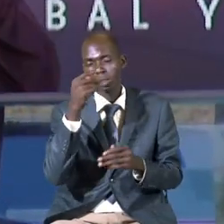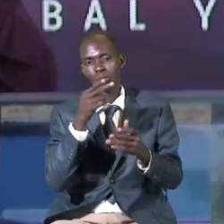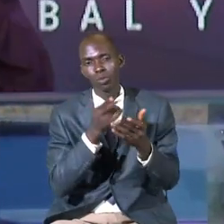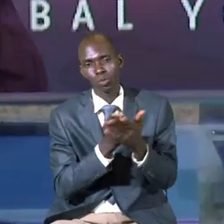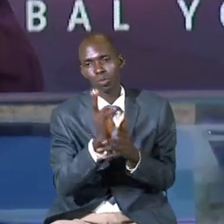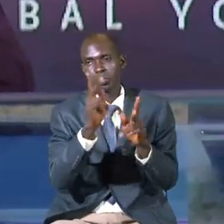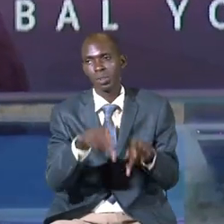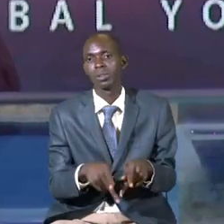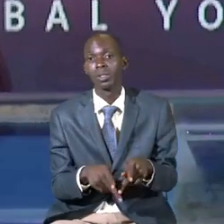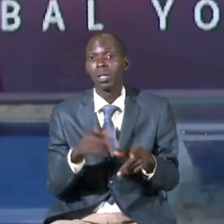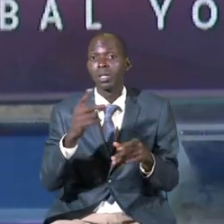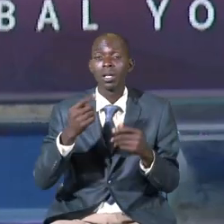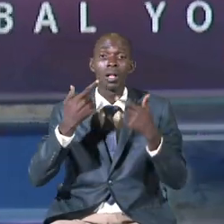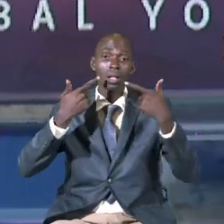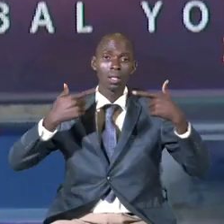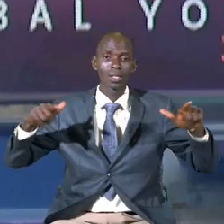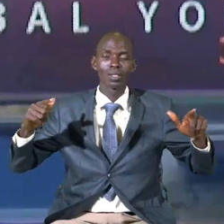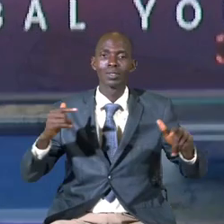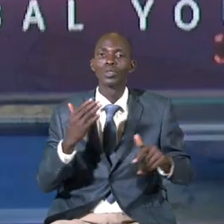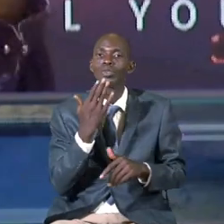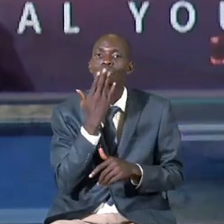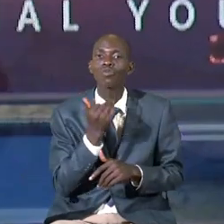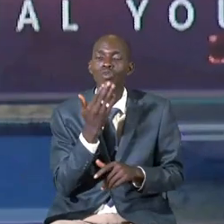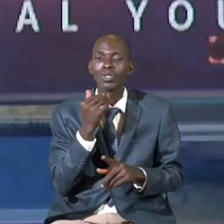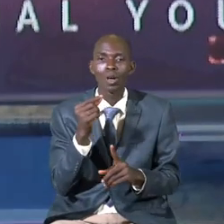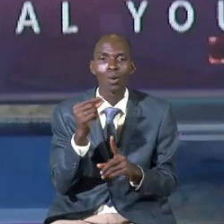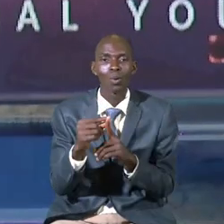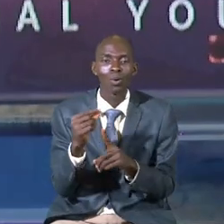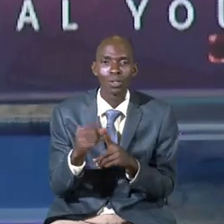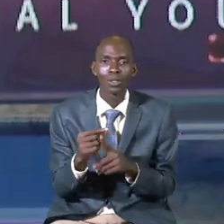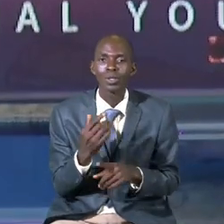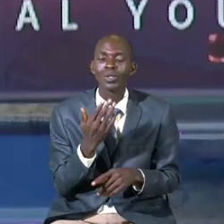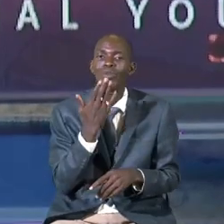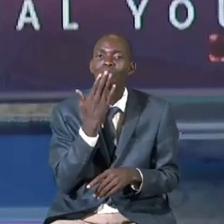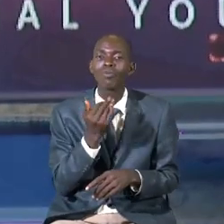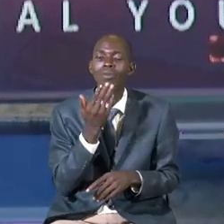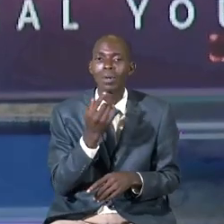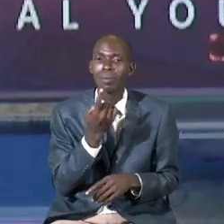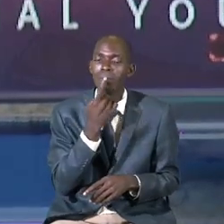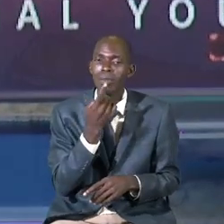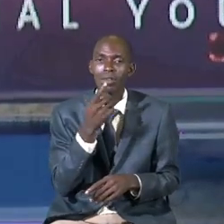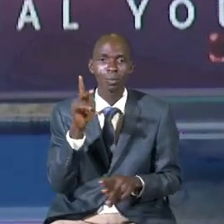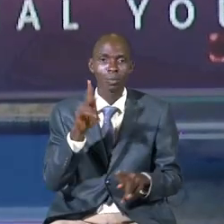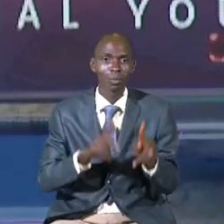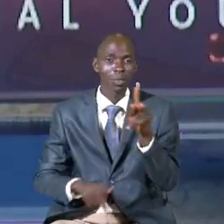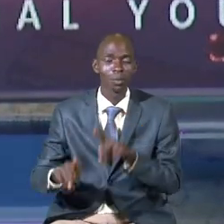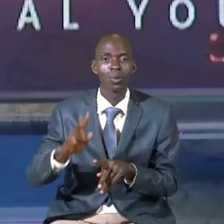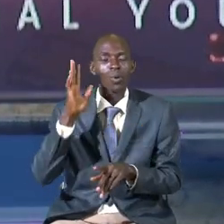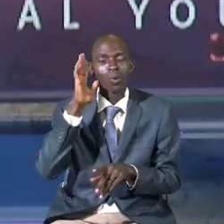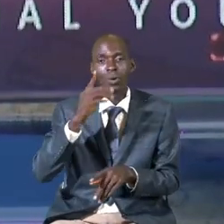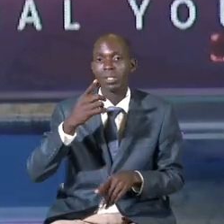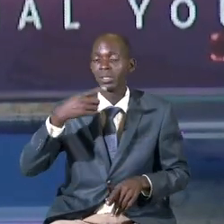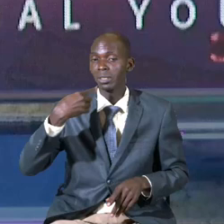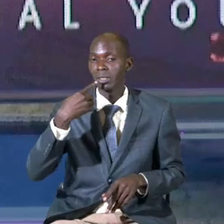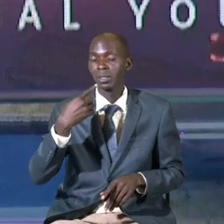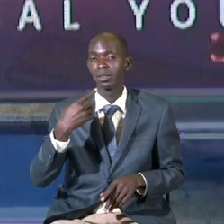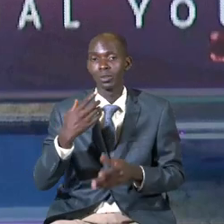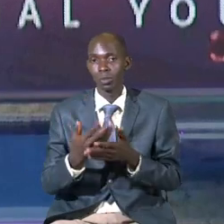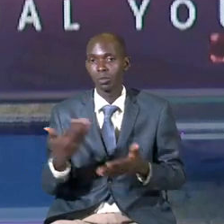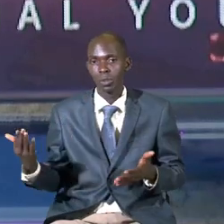language sugar-coated speakers may speak discern the truth